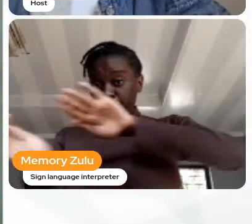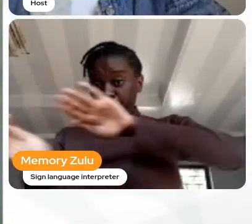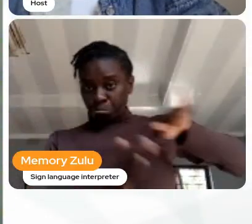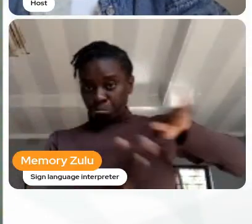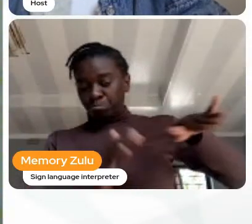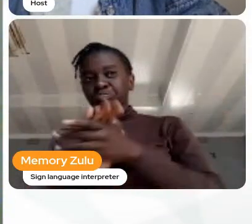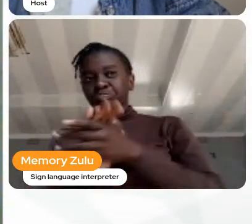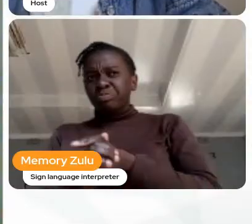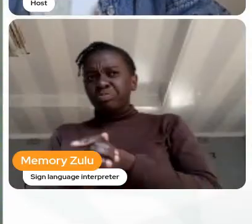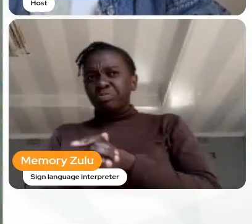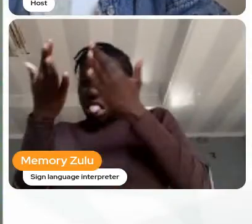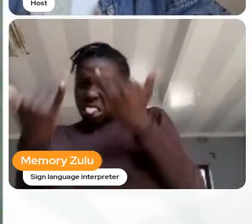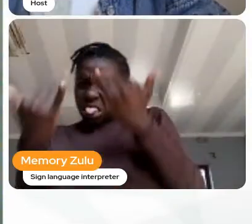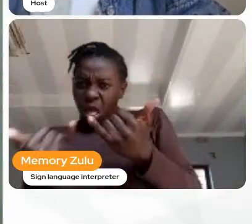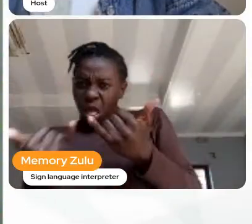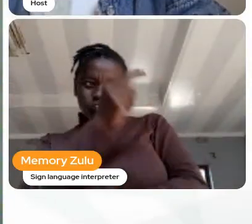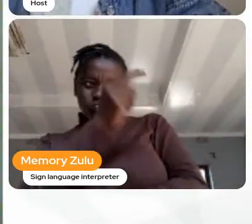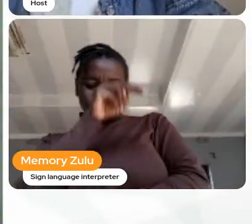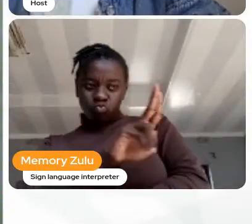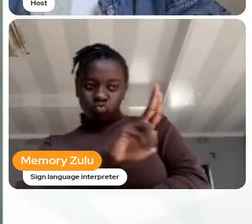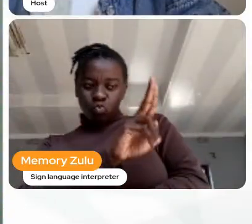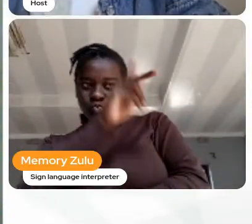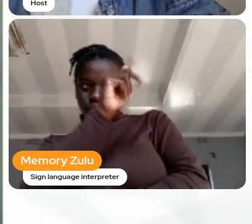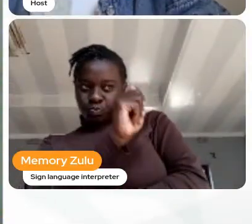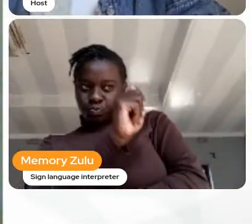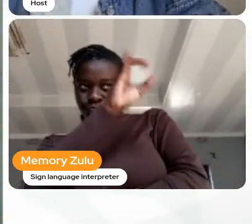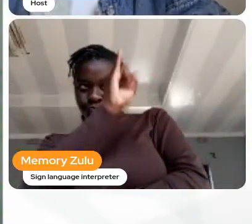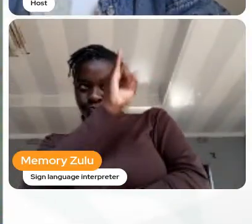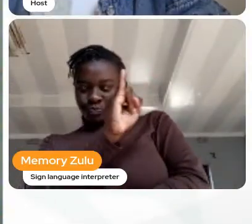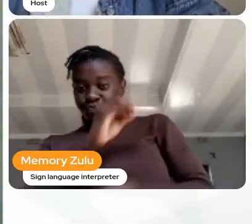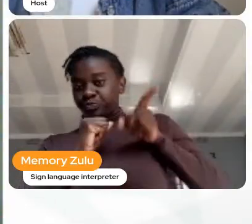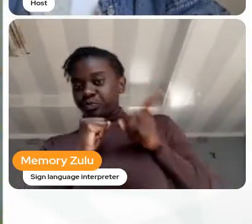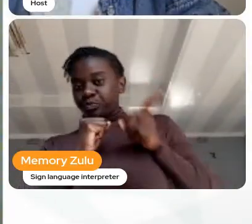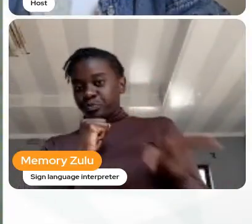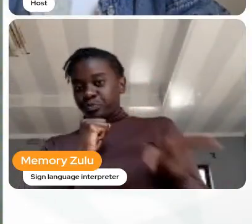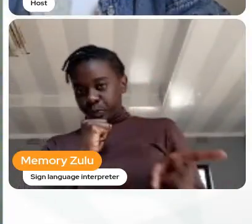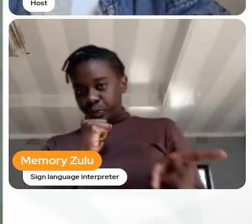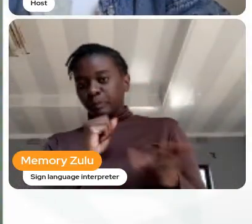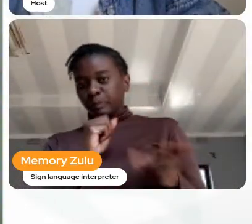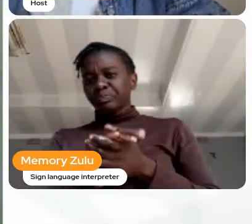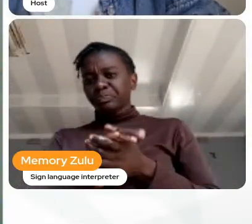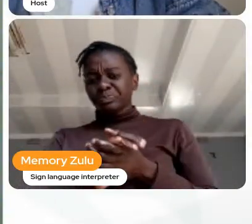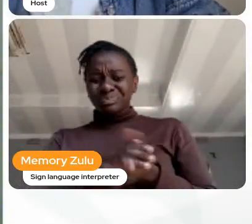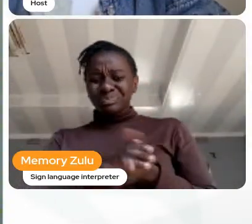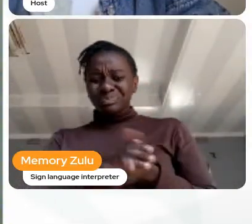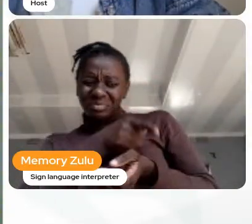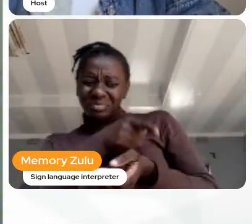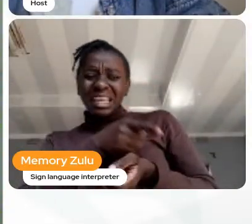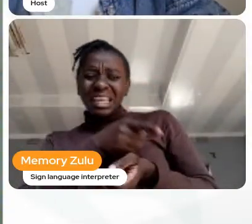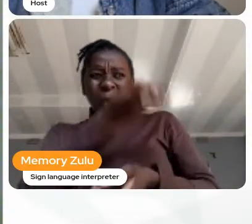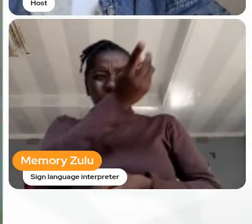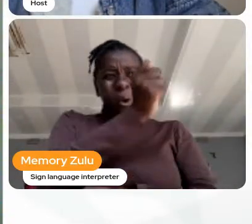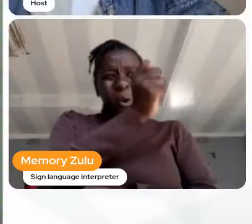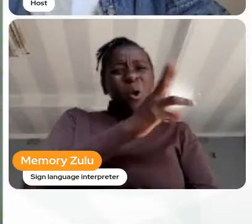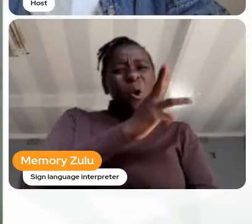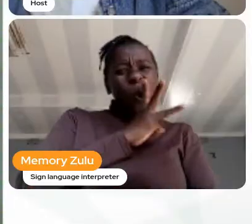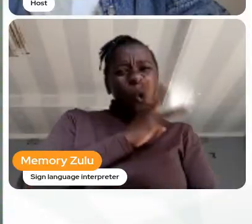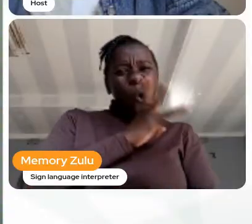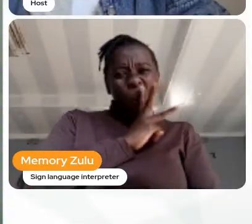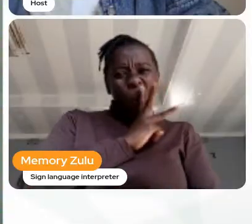system. So when it comes to the urinary system now, we are saying the urethra, the